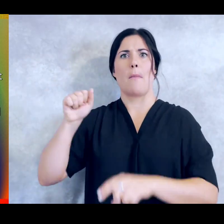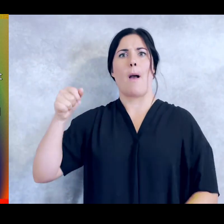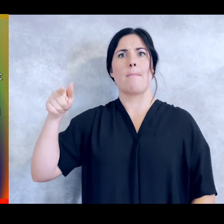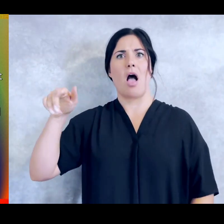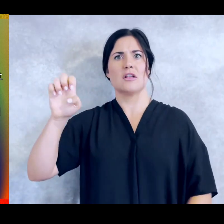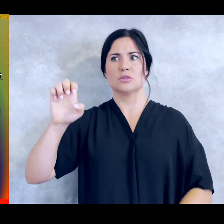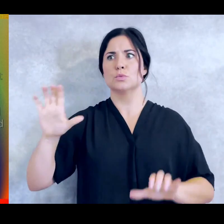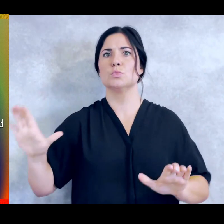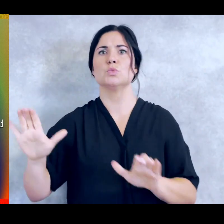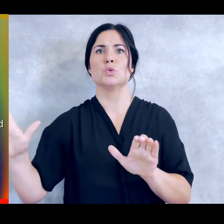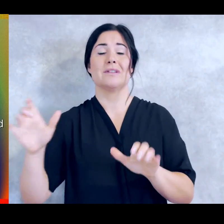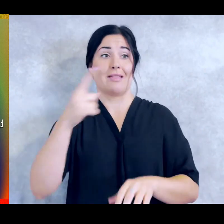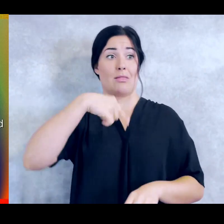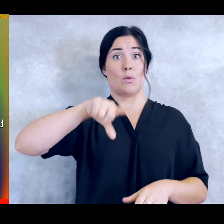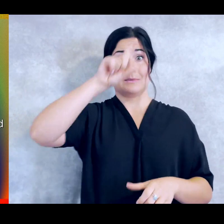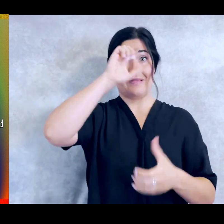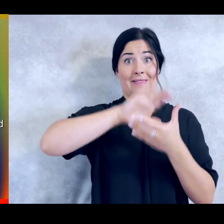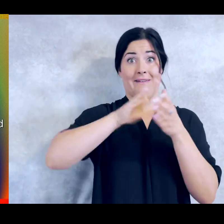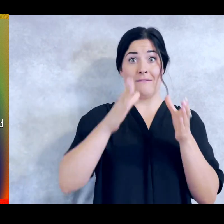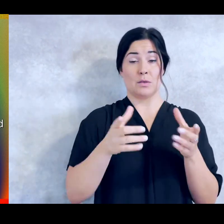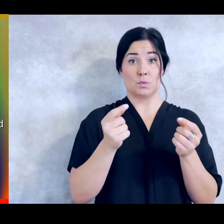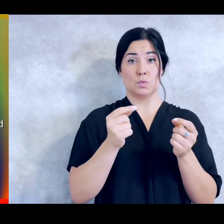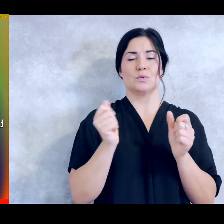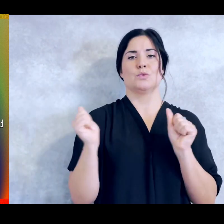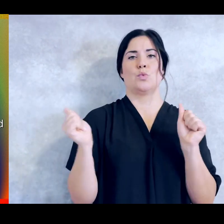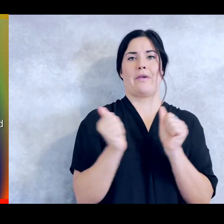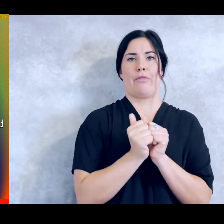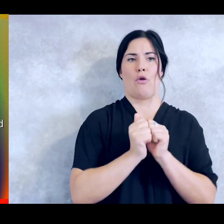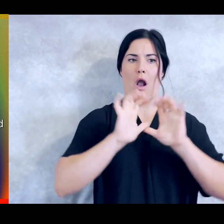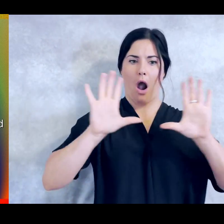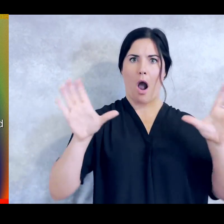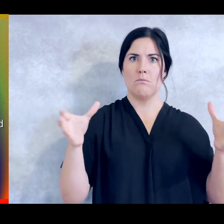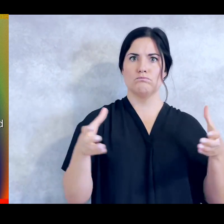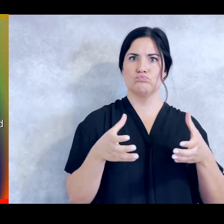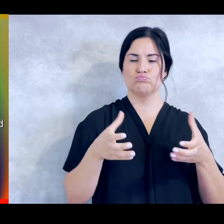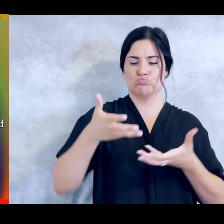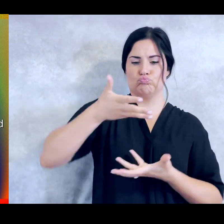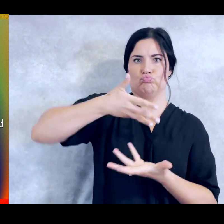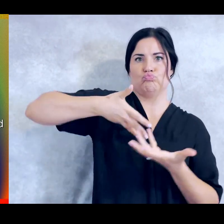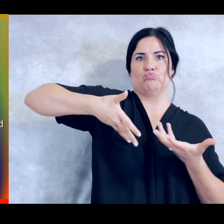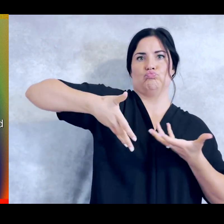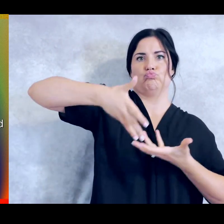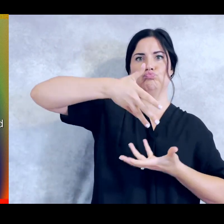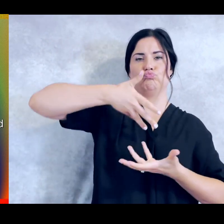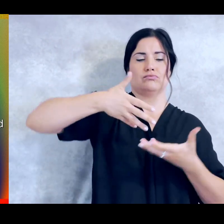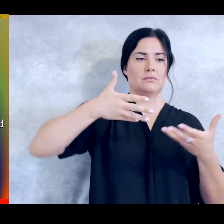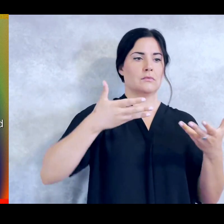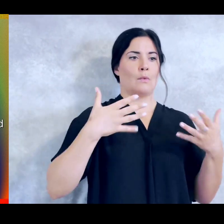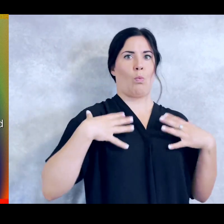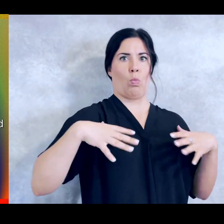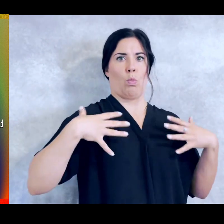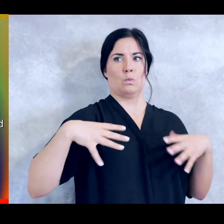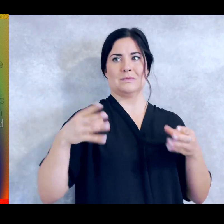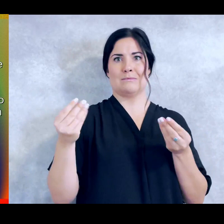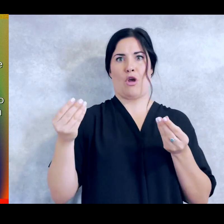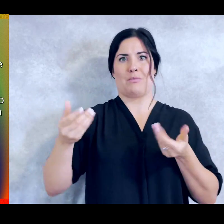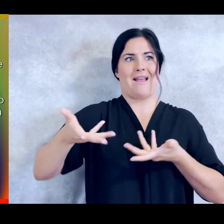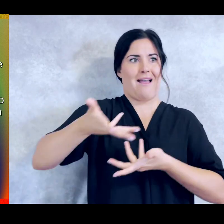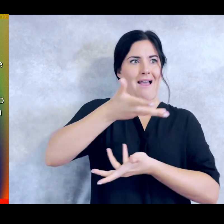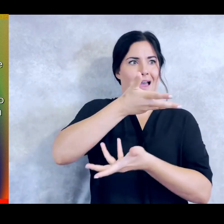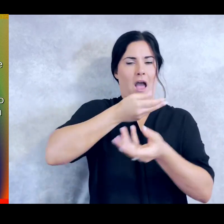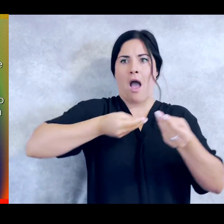by the apostles. All the believers were together. They were together and had everything in common. They sold property and